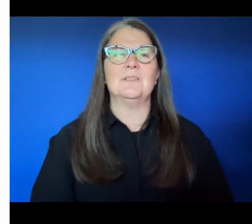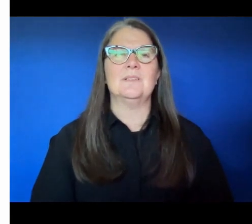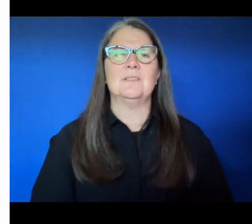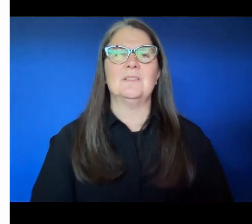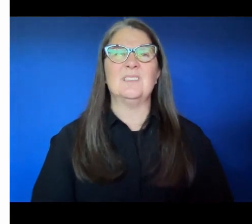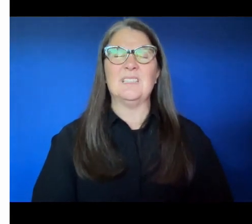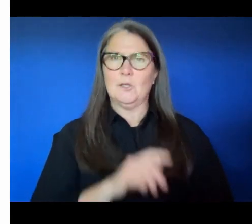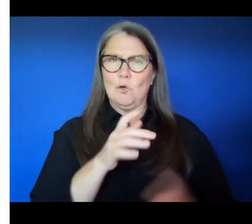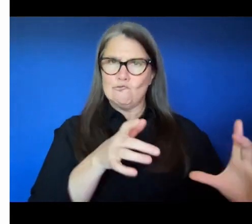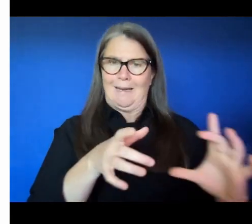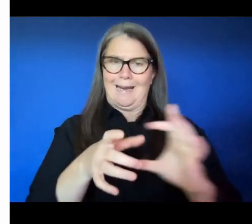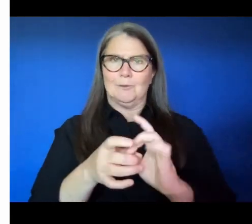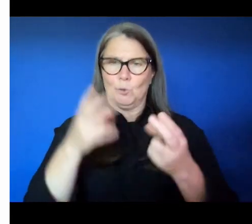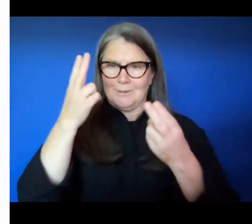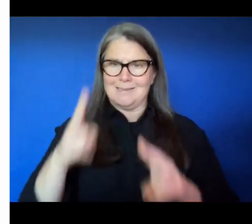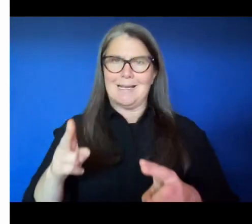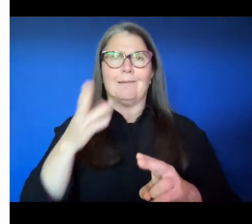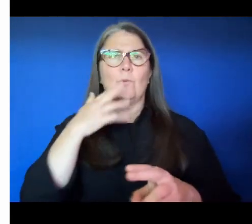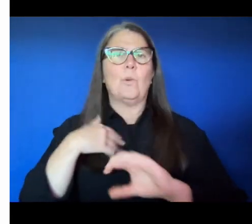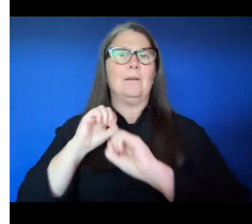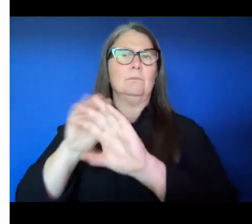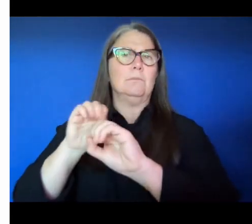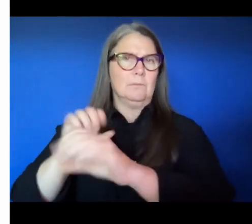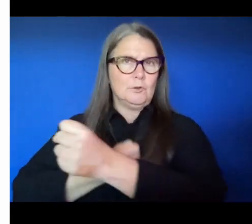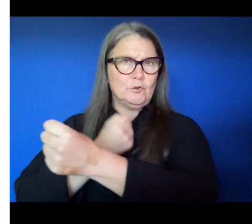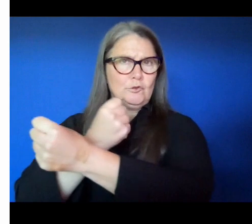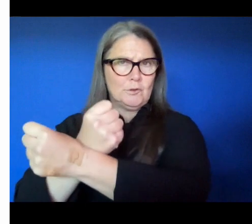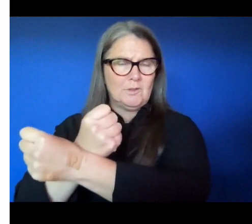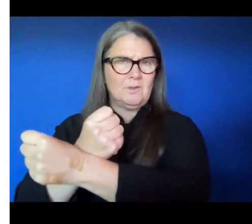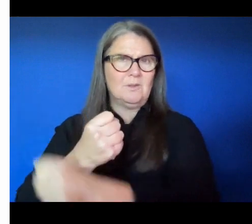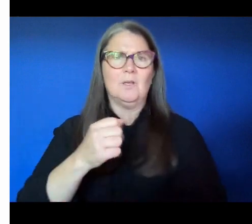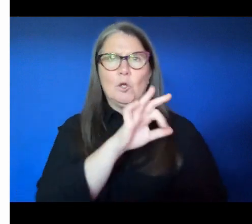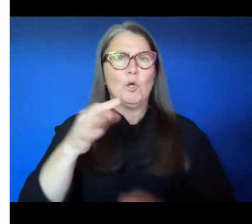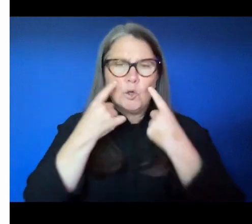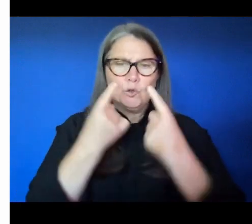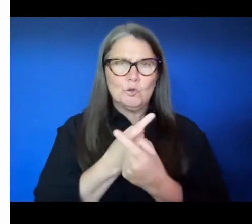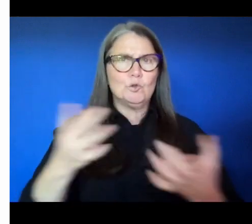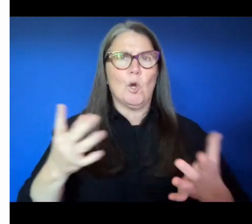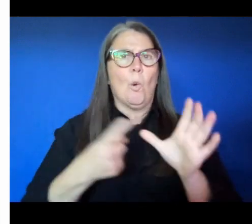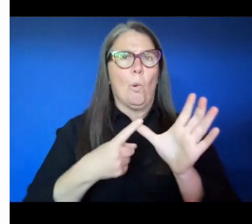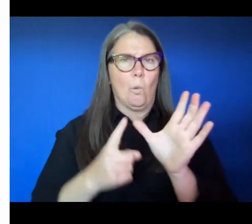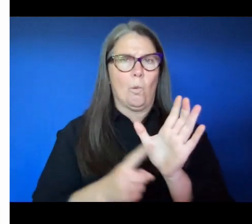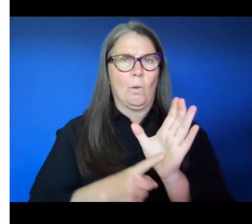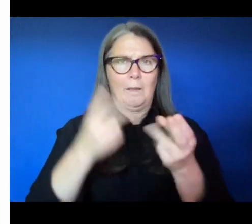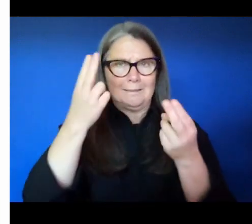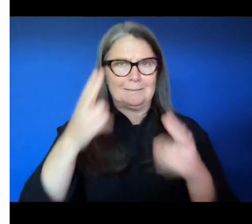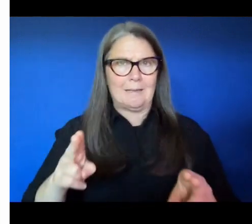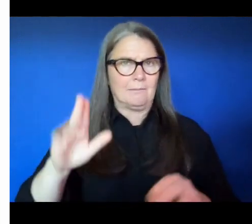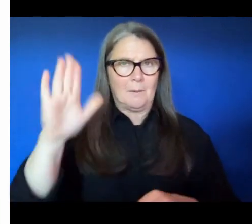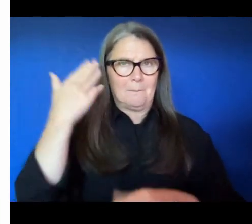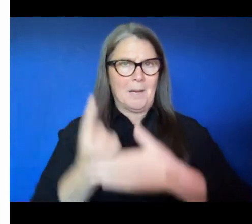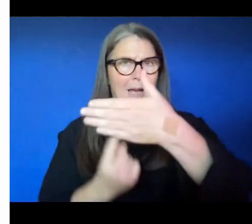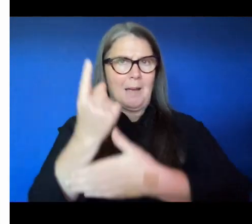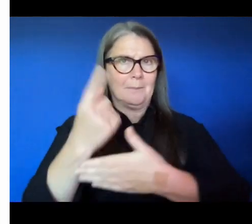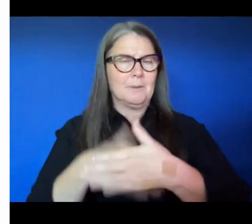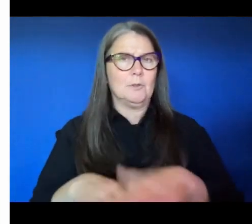custody, and it doesn't feature all of the deaths in custody that have happened or occurred throughout Australia.